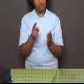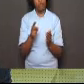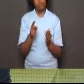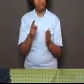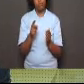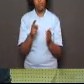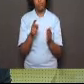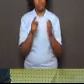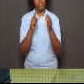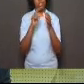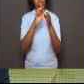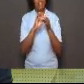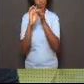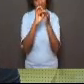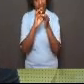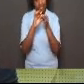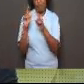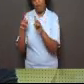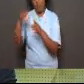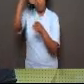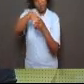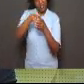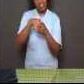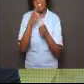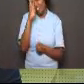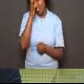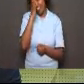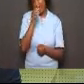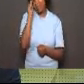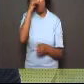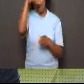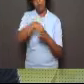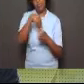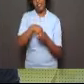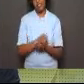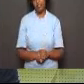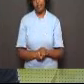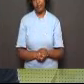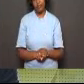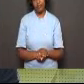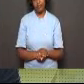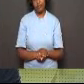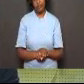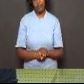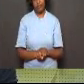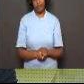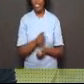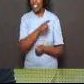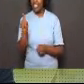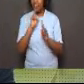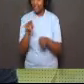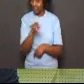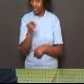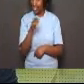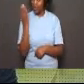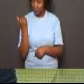of unity in diversity within Ethiopia. Were your answers similar